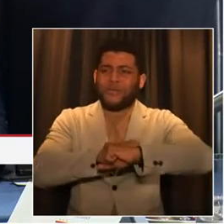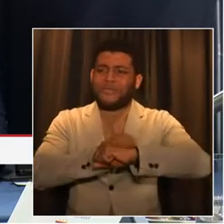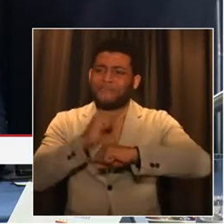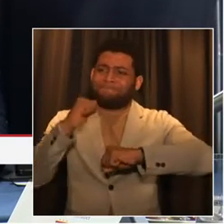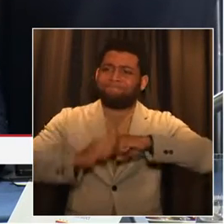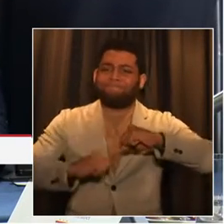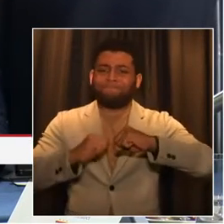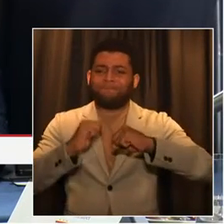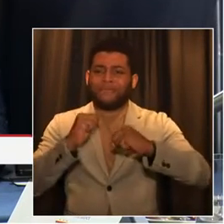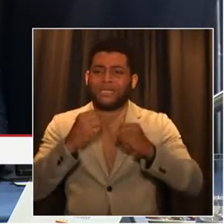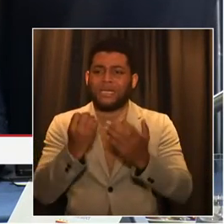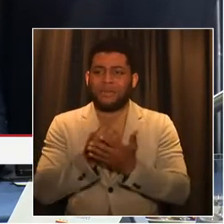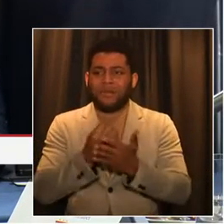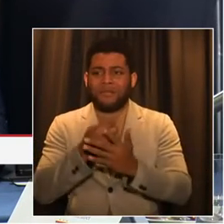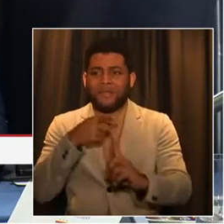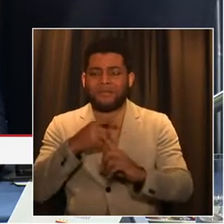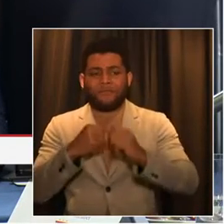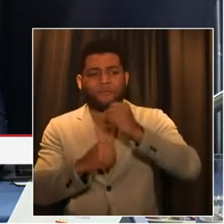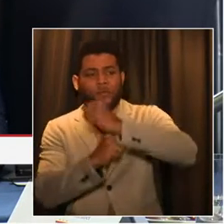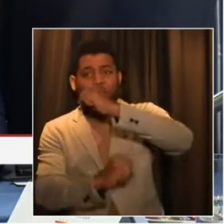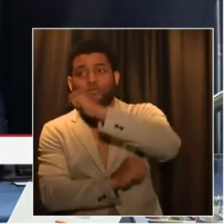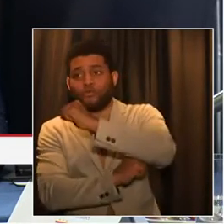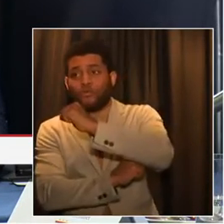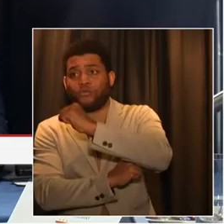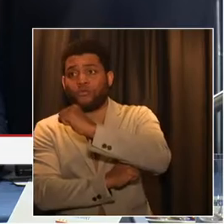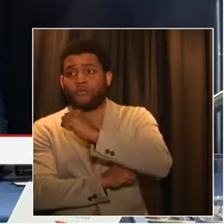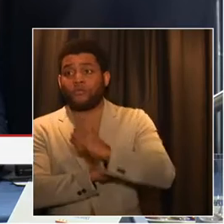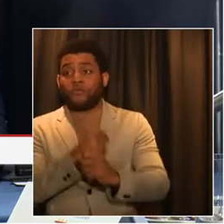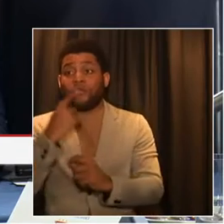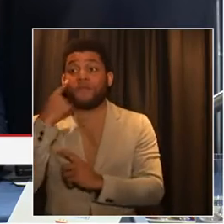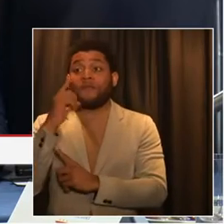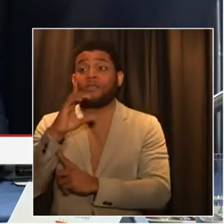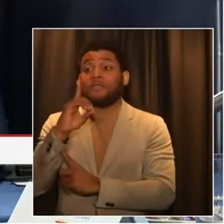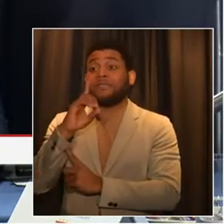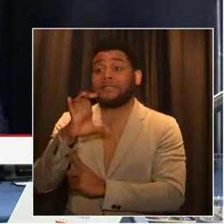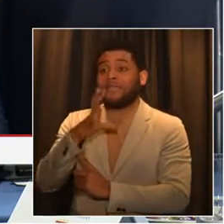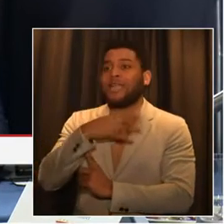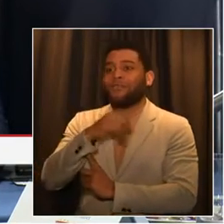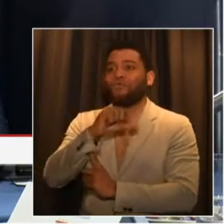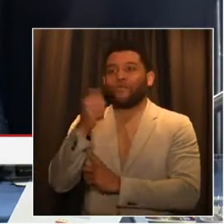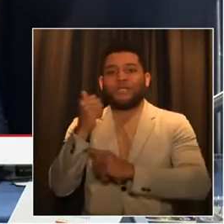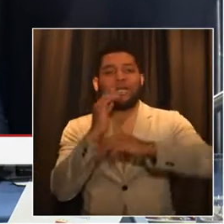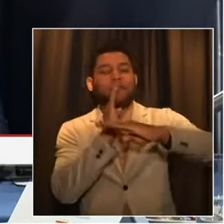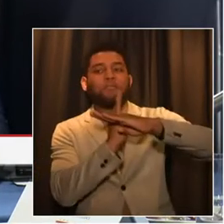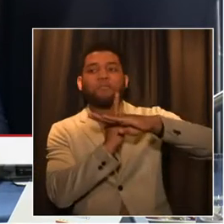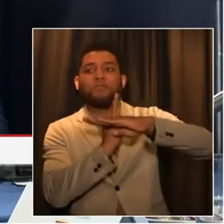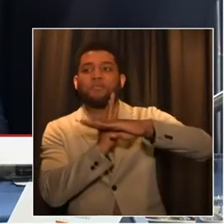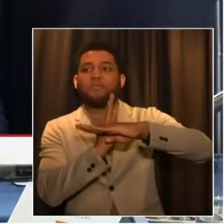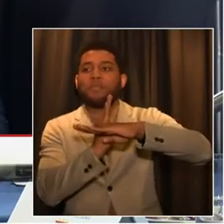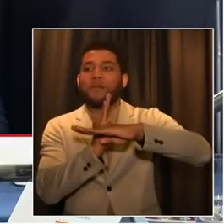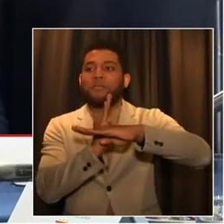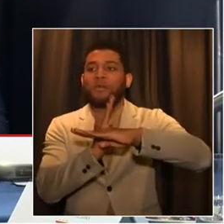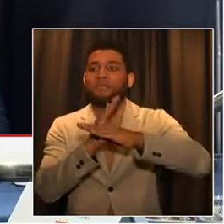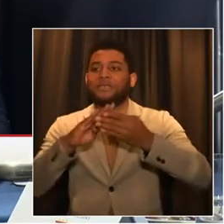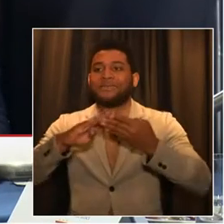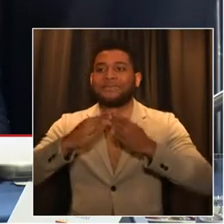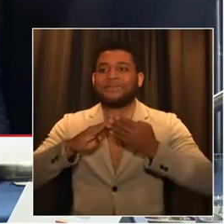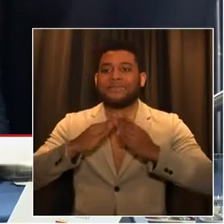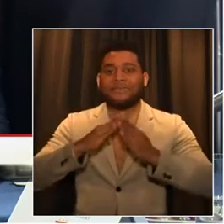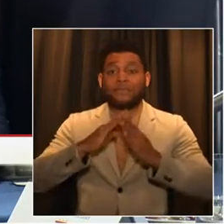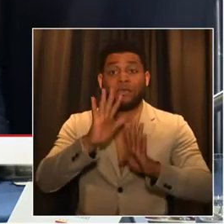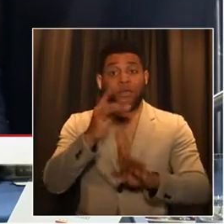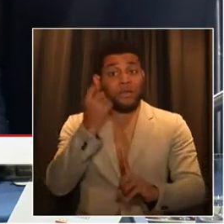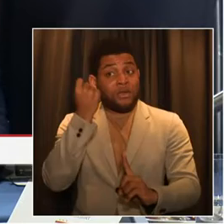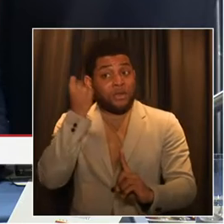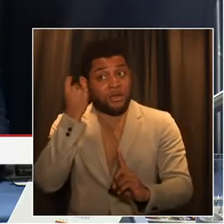in history, the district, but also other mid-sized and small cities, because reality is cities are not